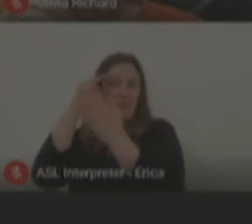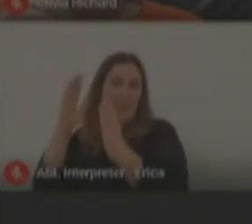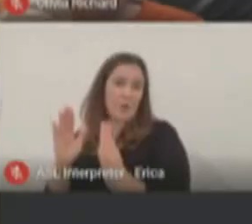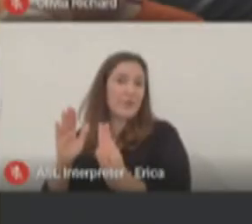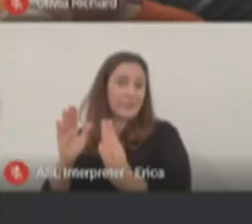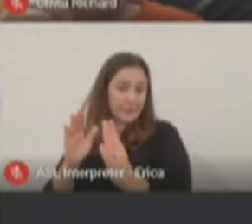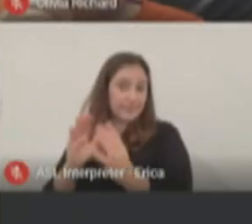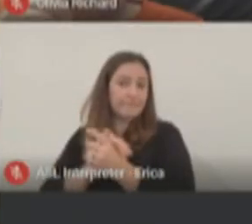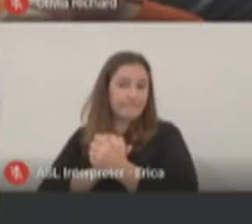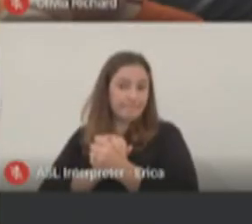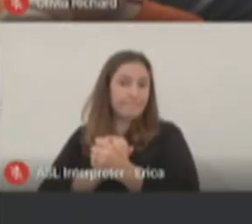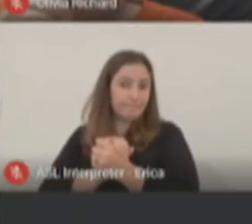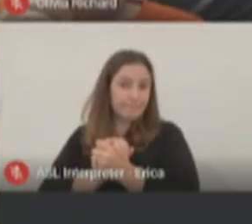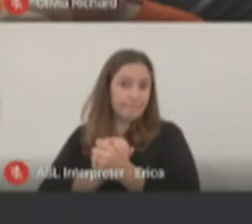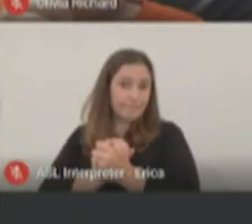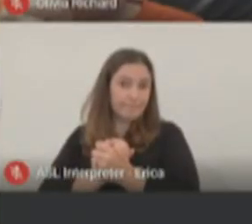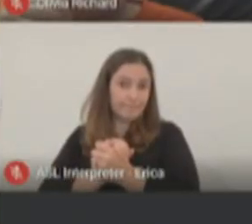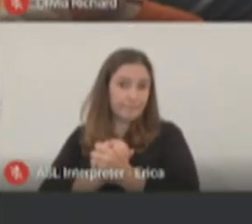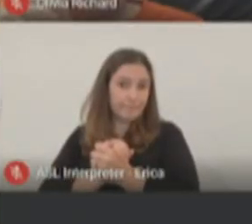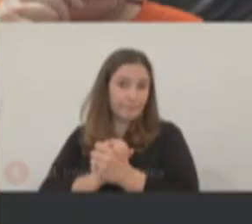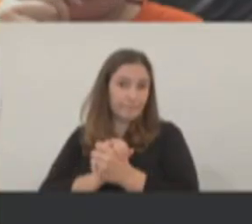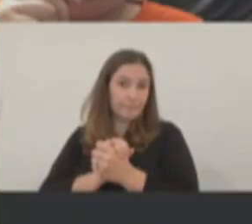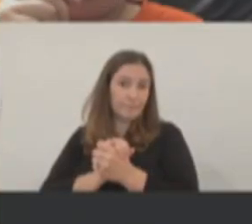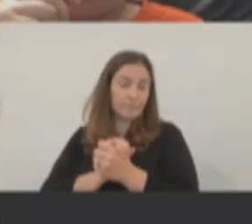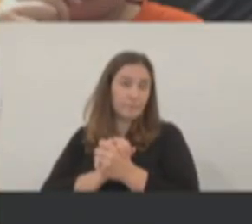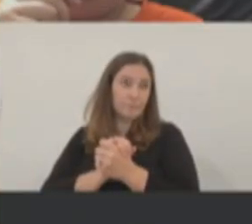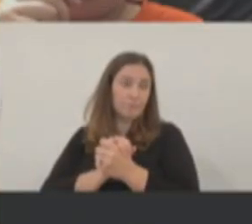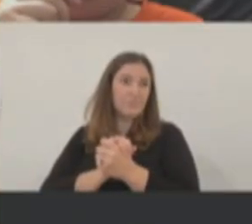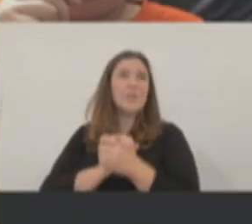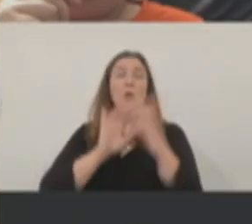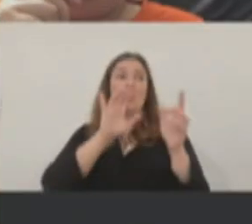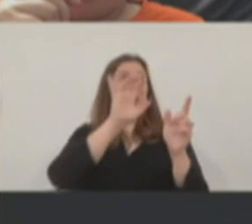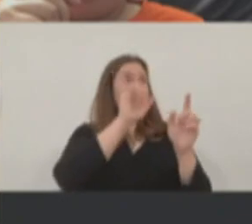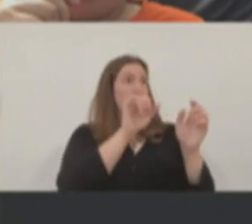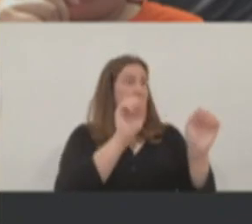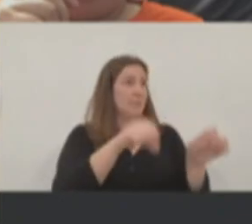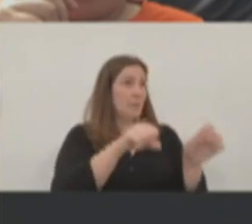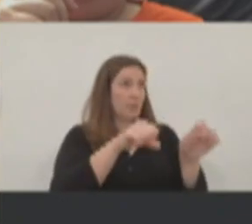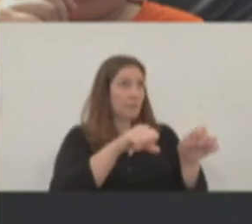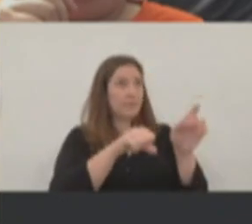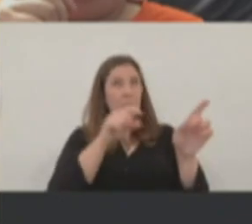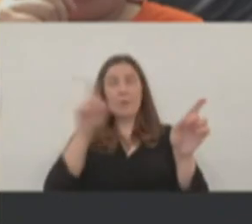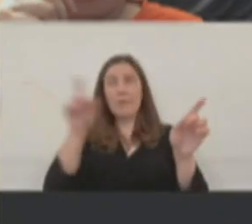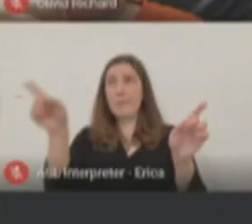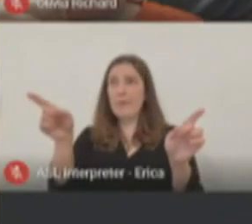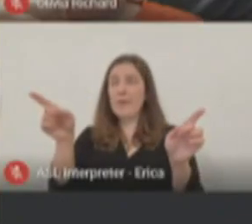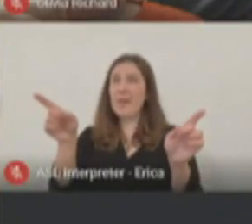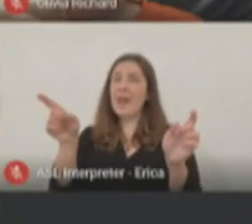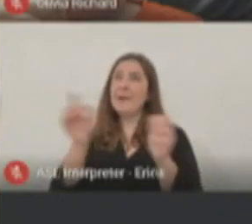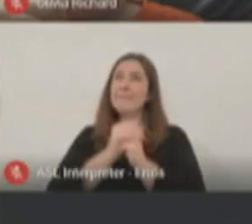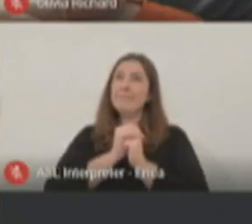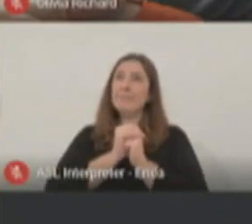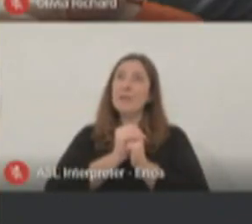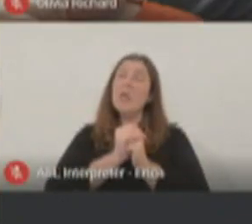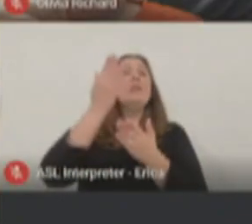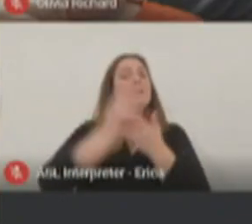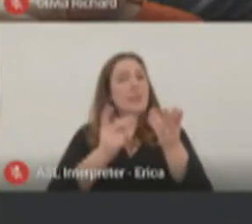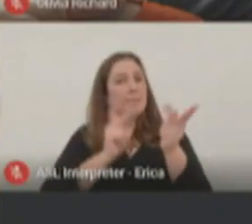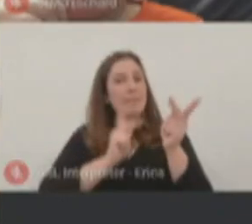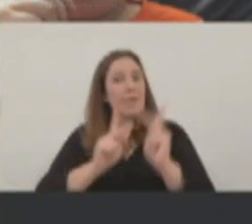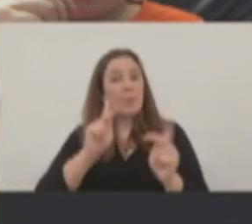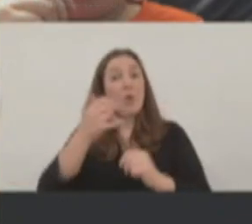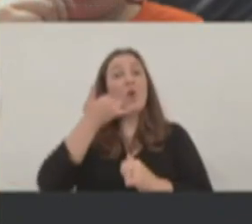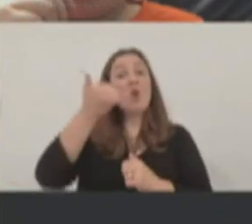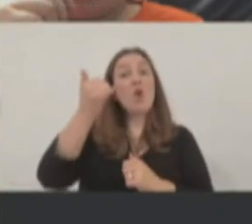city to be able to do that as well. So that has been another way folks have done it. And then some folks have called the